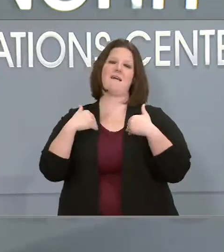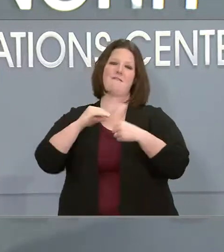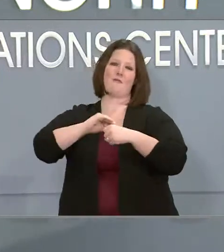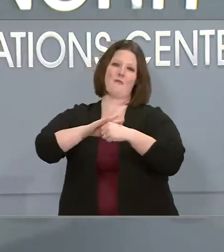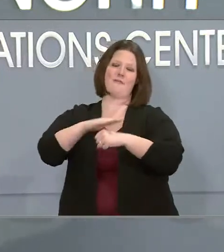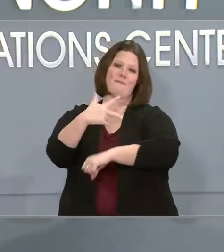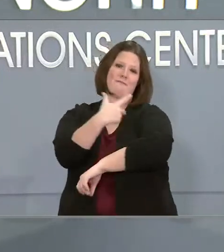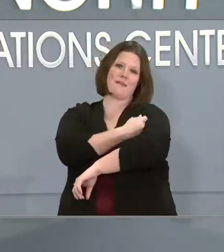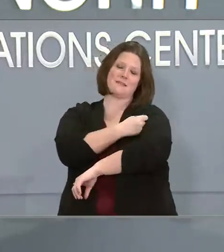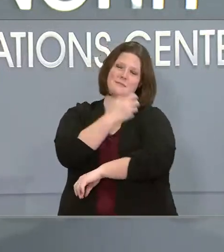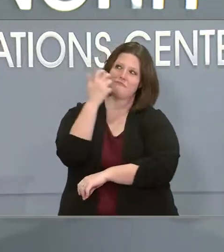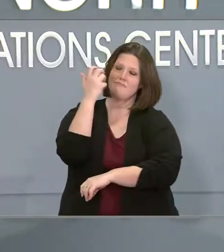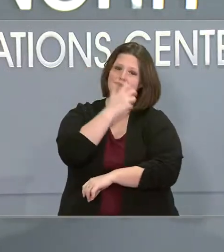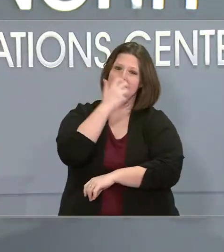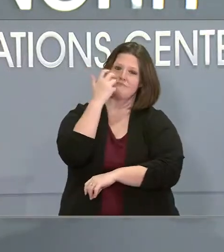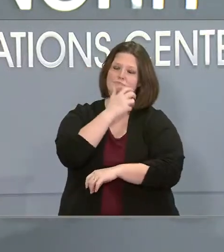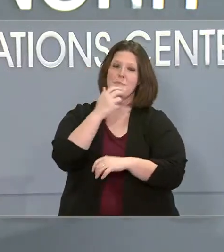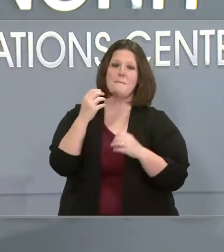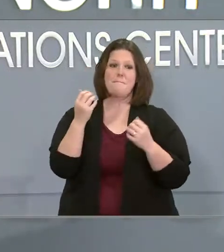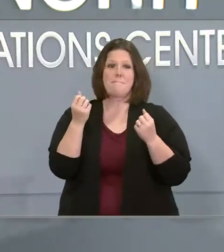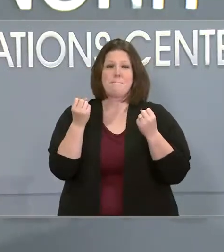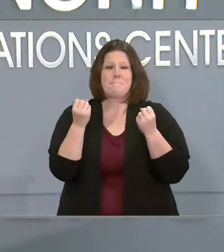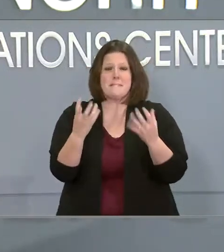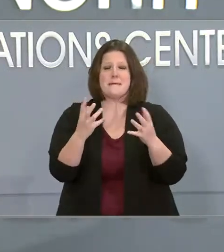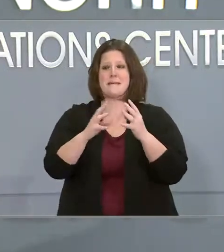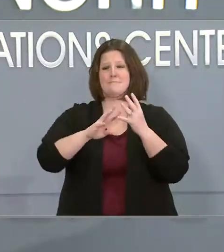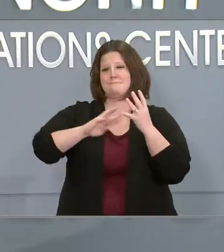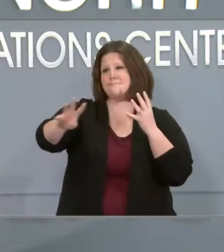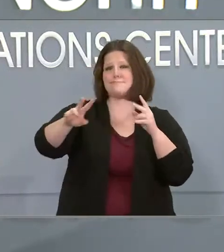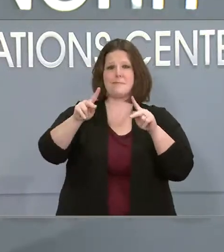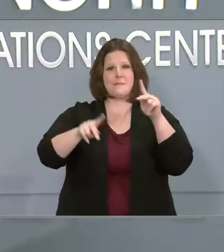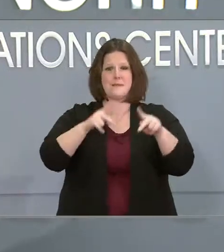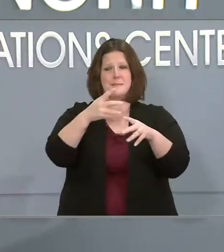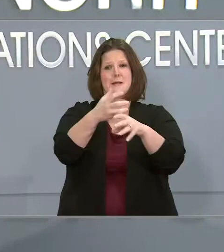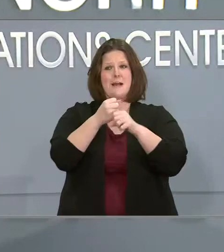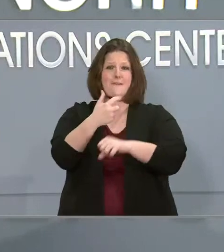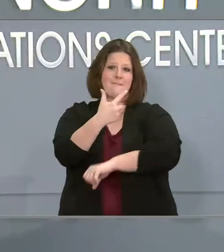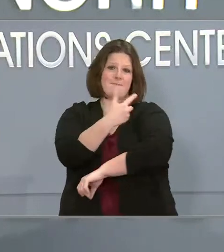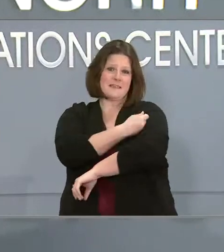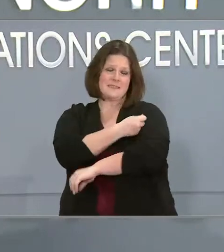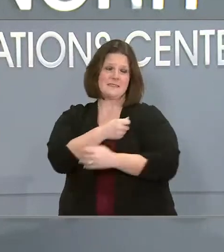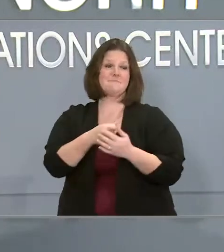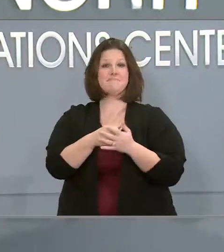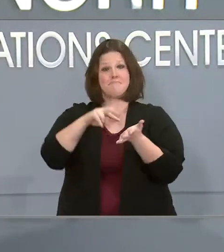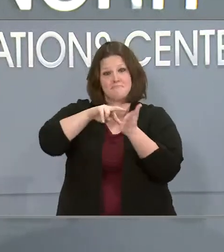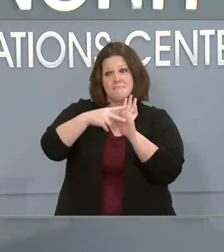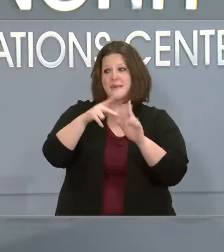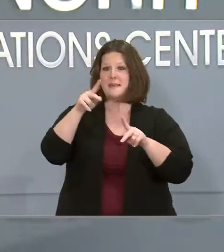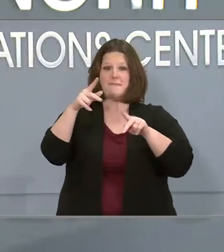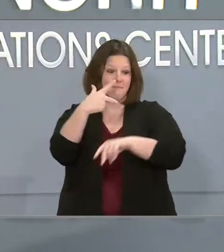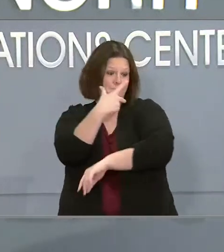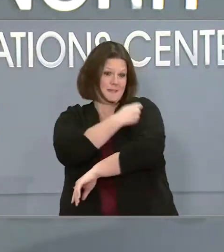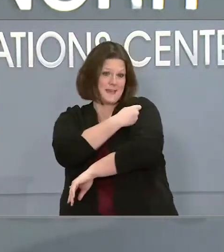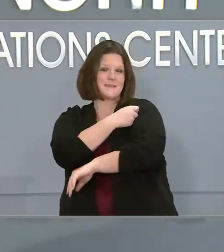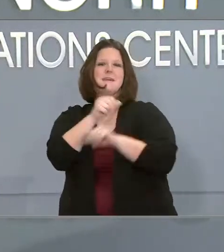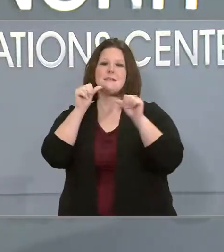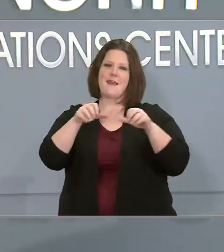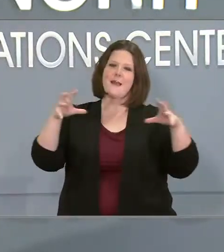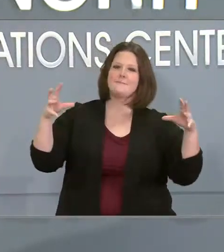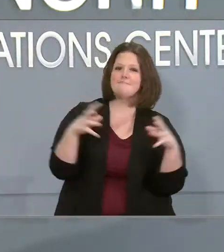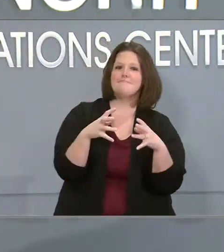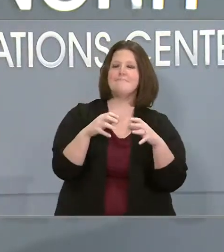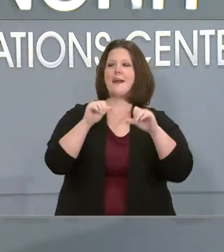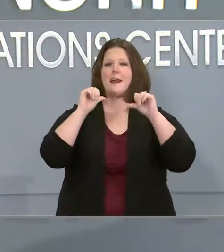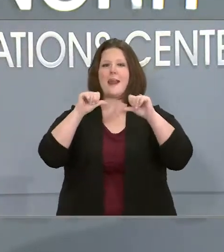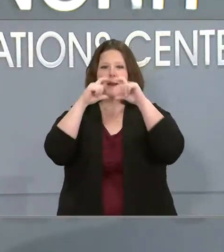the millions of North Carolinians who got them, families and friends were able to gather more safely this year, sharing hugs and